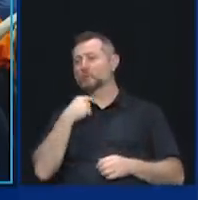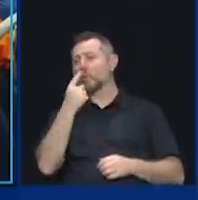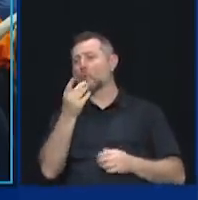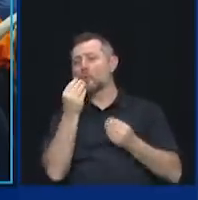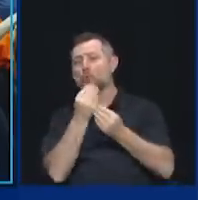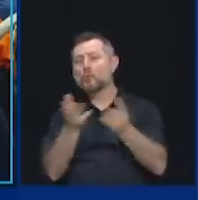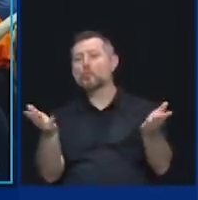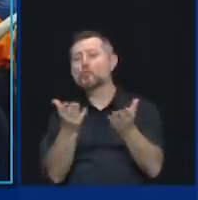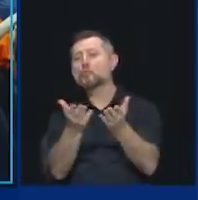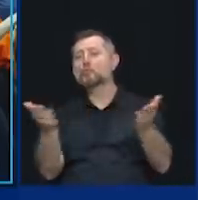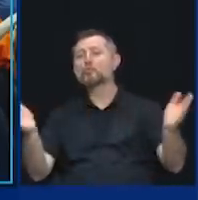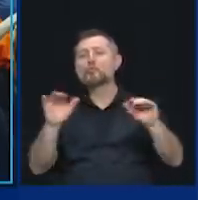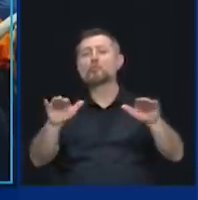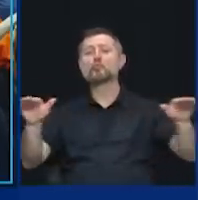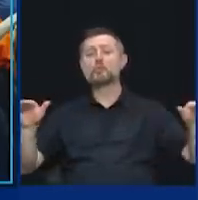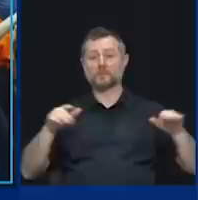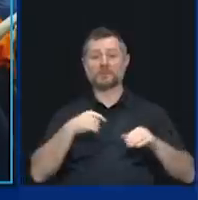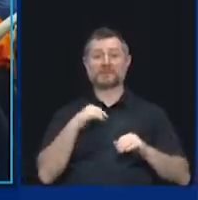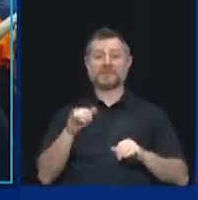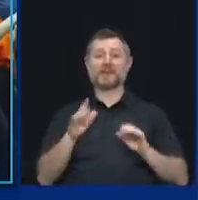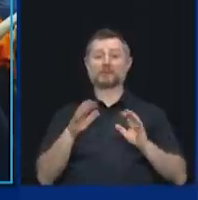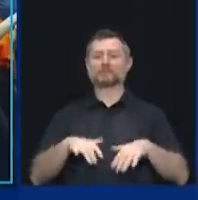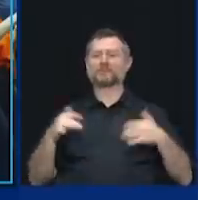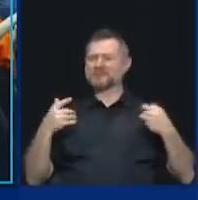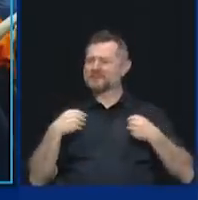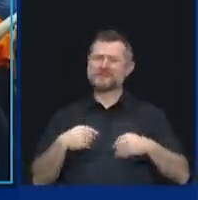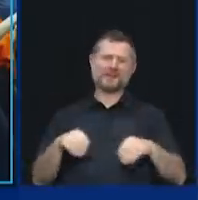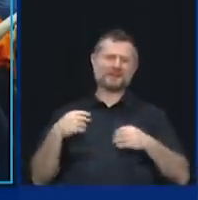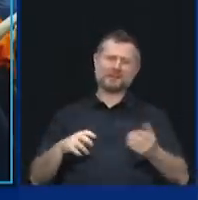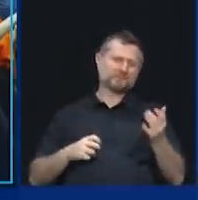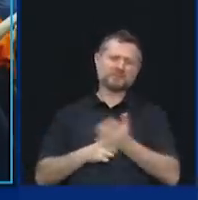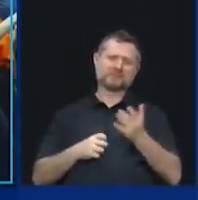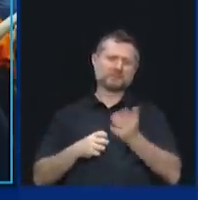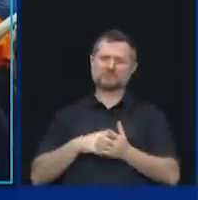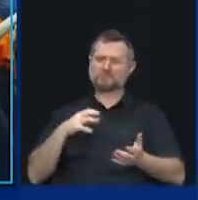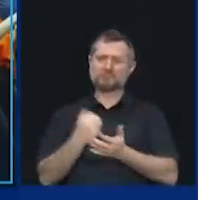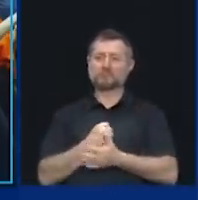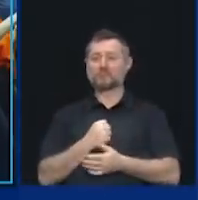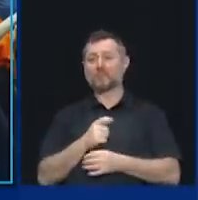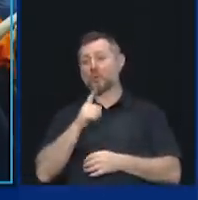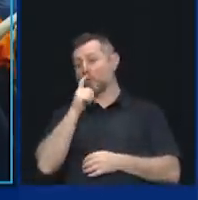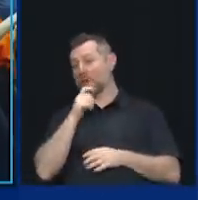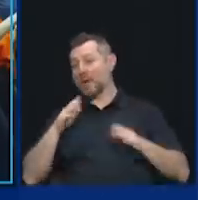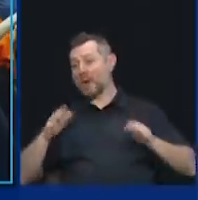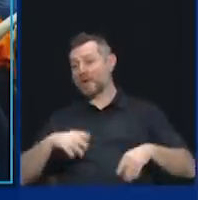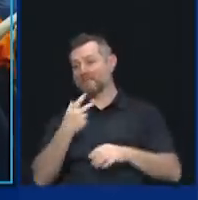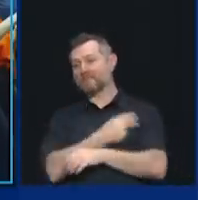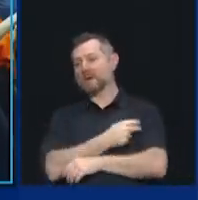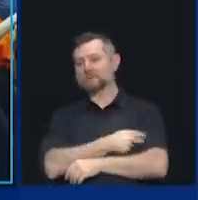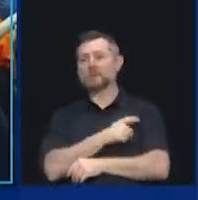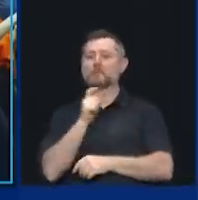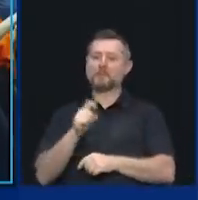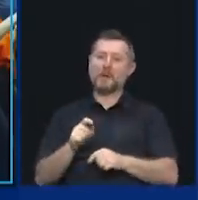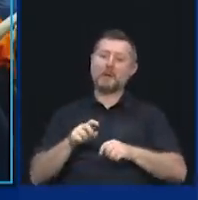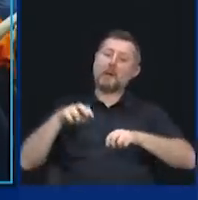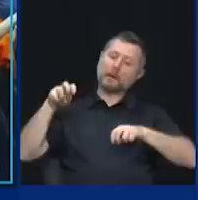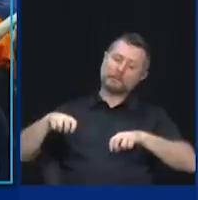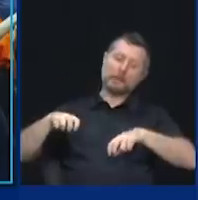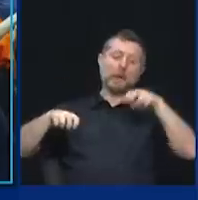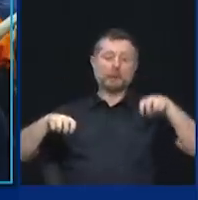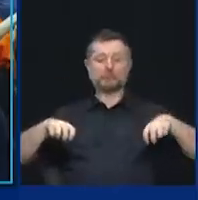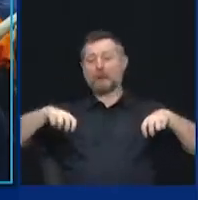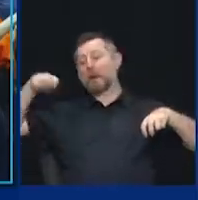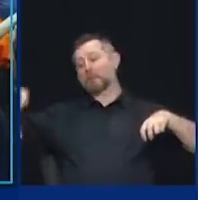the venue wants to sell more seats. And the unvaccinated section, you have to leave seats empty. Unvaccinated, you